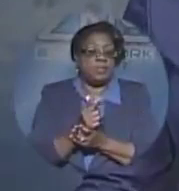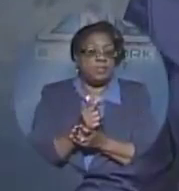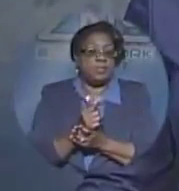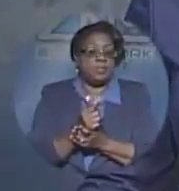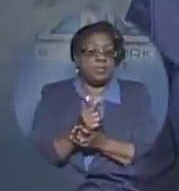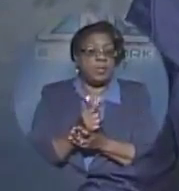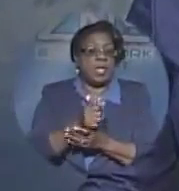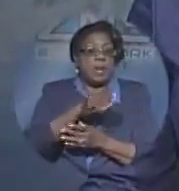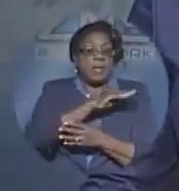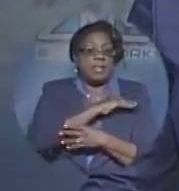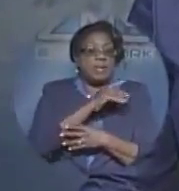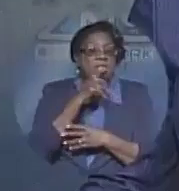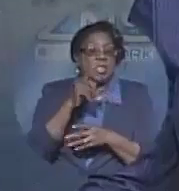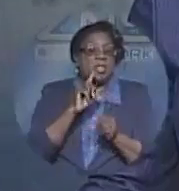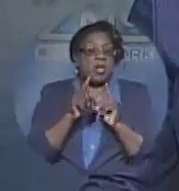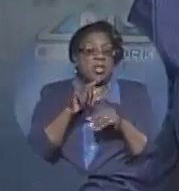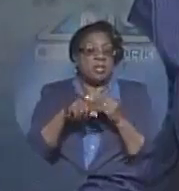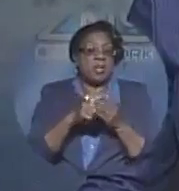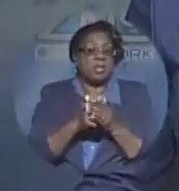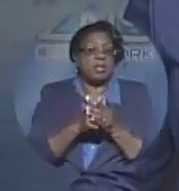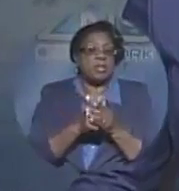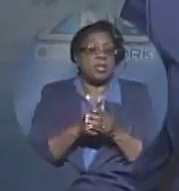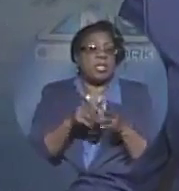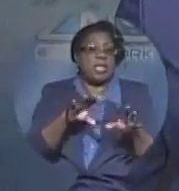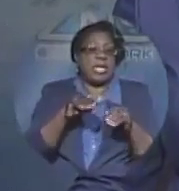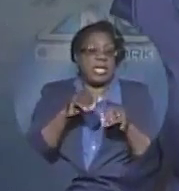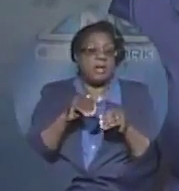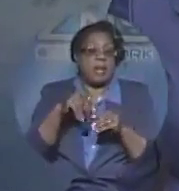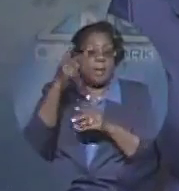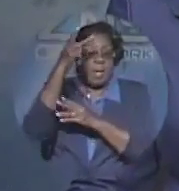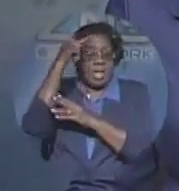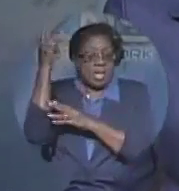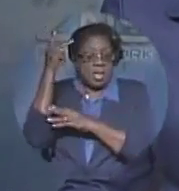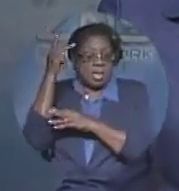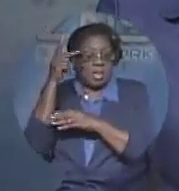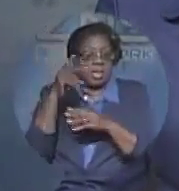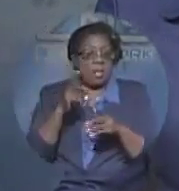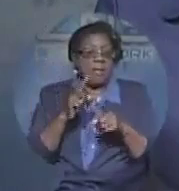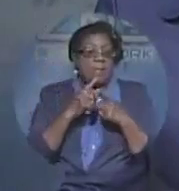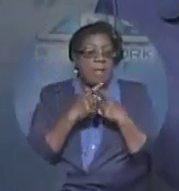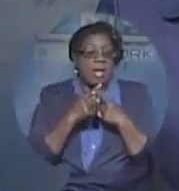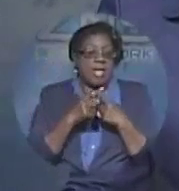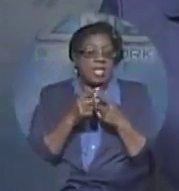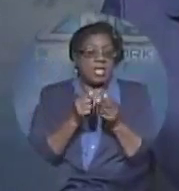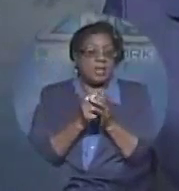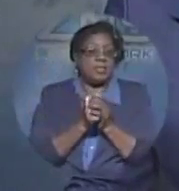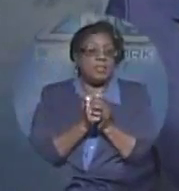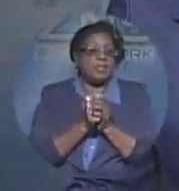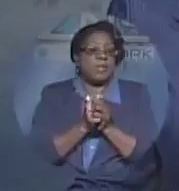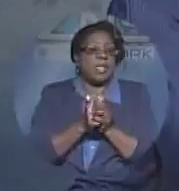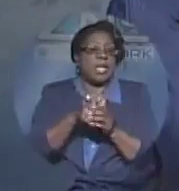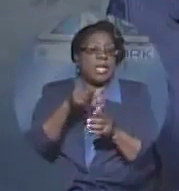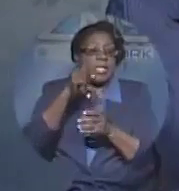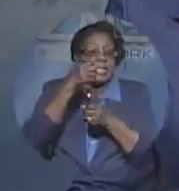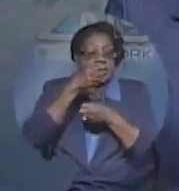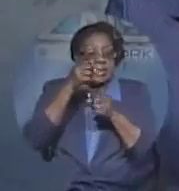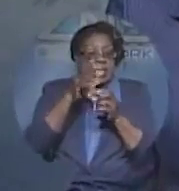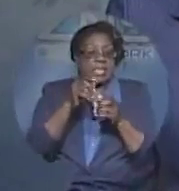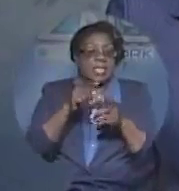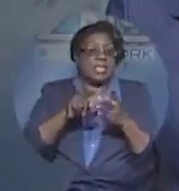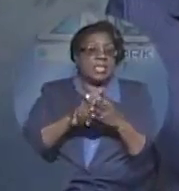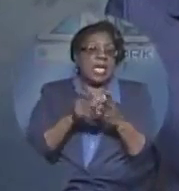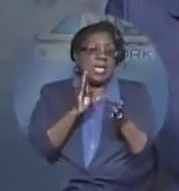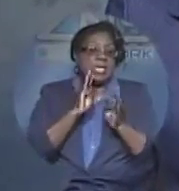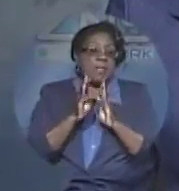him. Mr. Mitchell chalks it all up to an attempt to gain political mileage. Meantime, senators began debate today